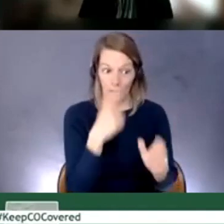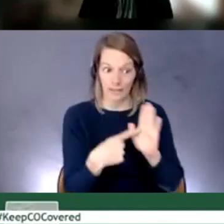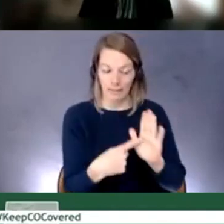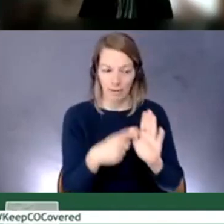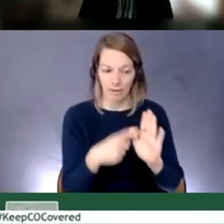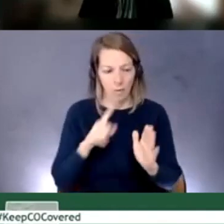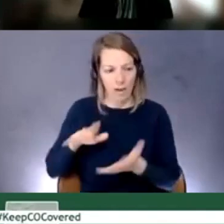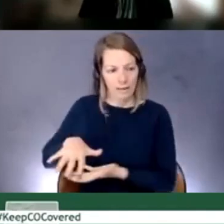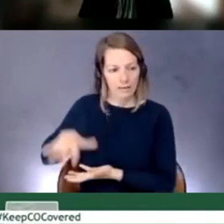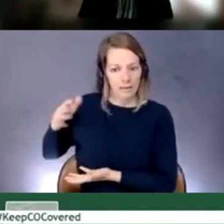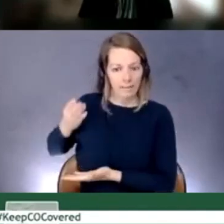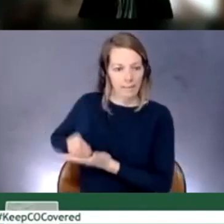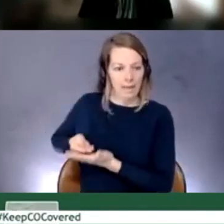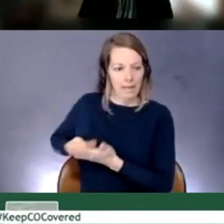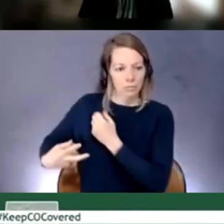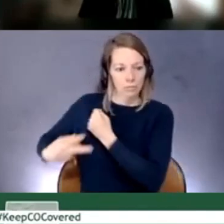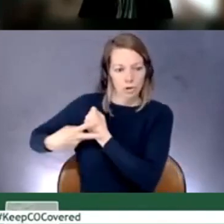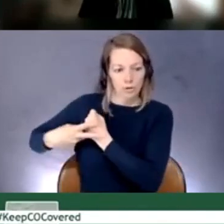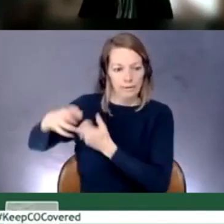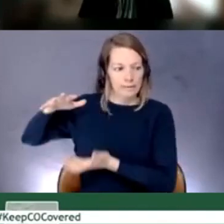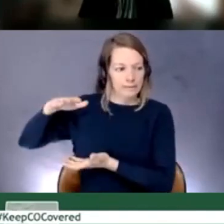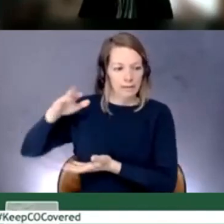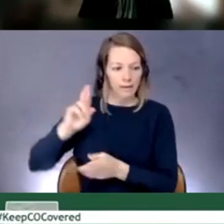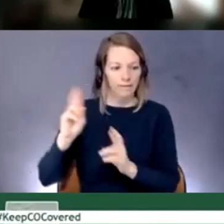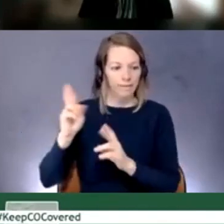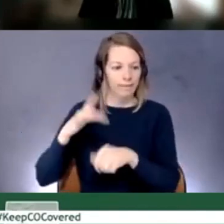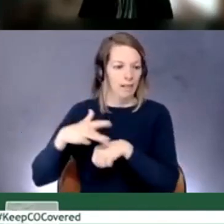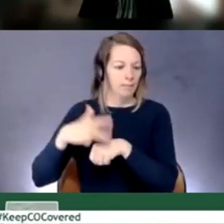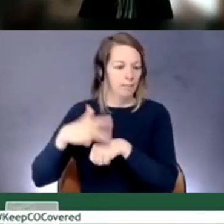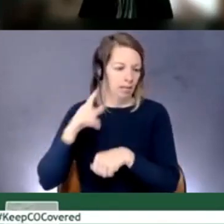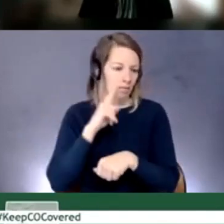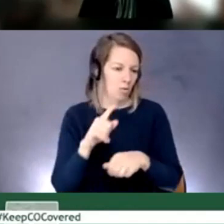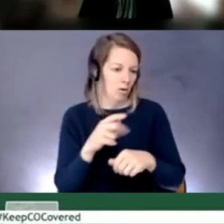on hand and reserves available for ongoing hospital